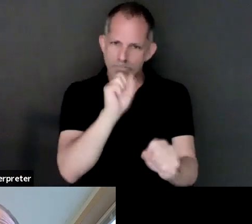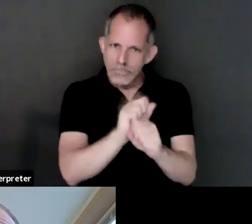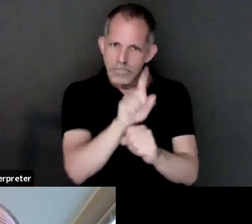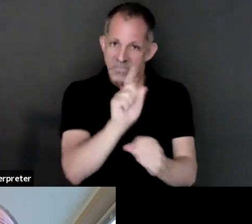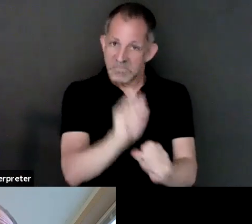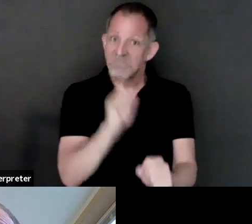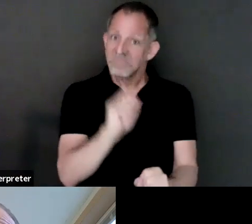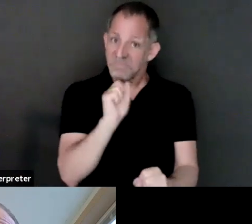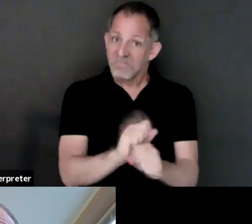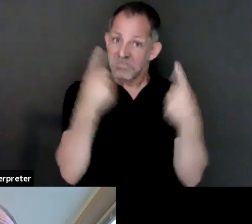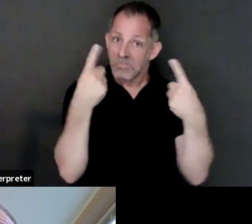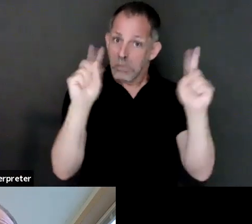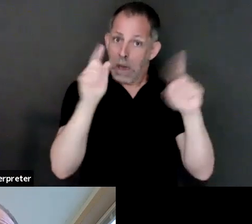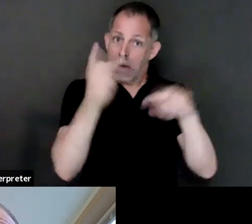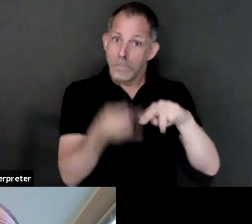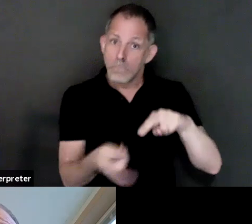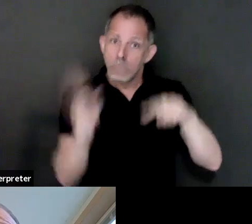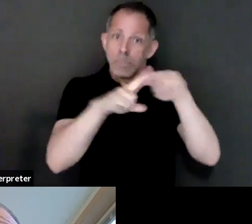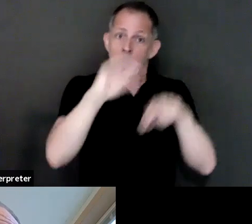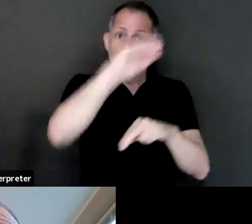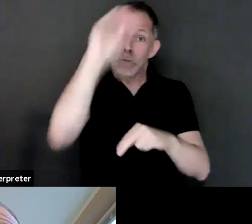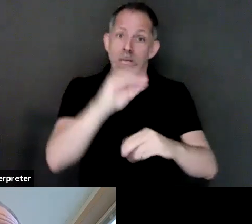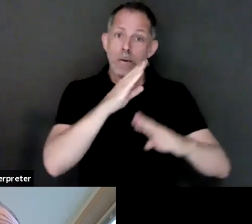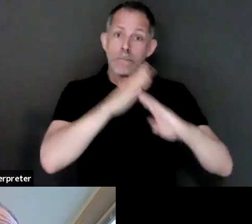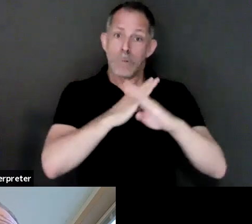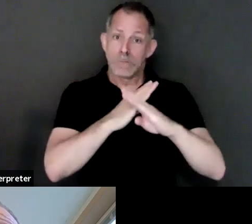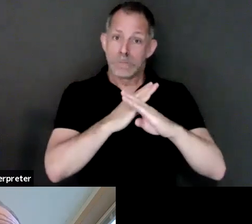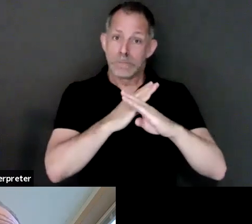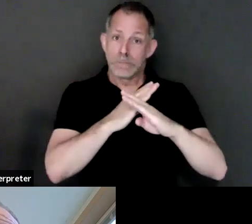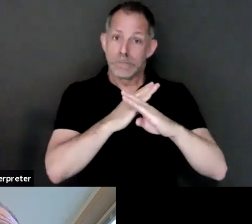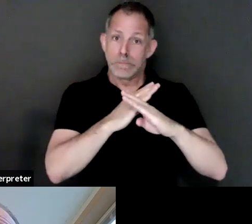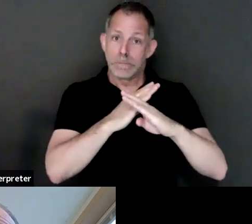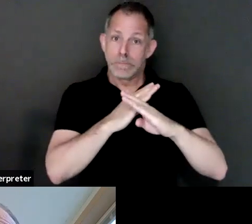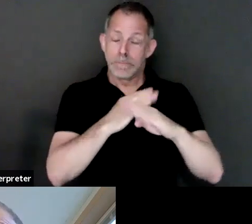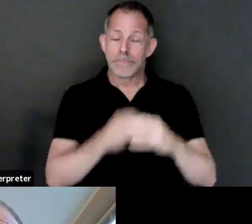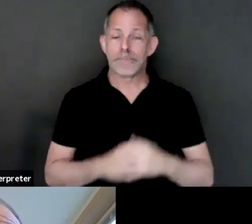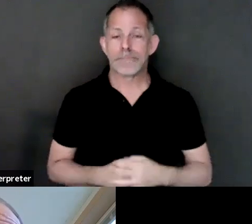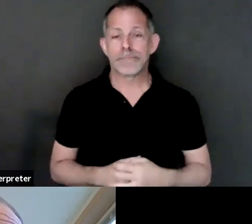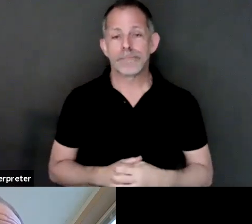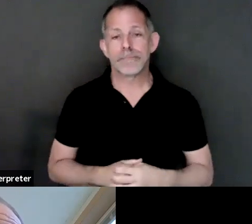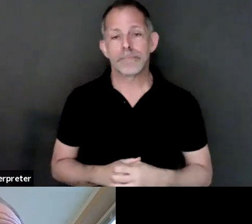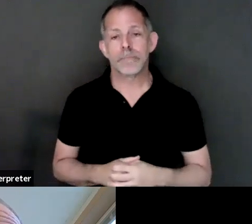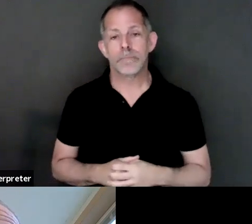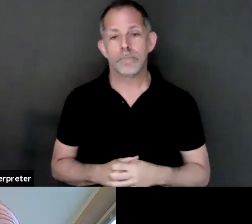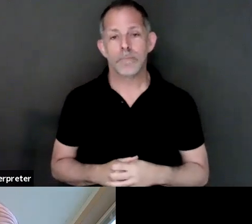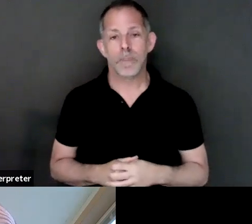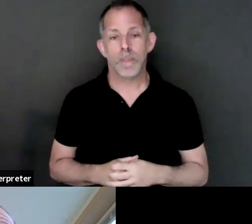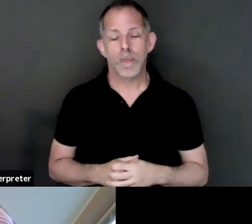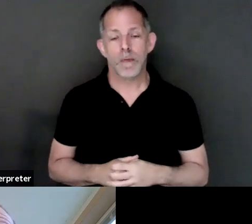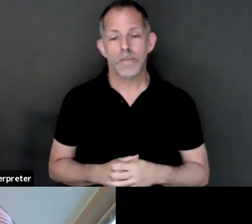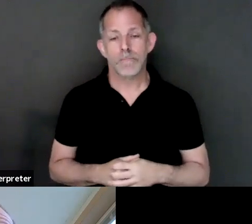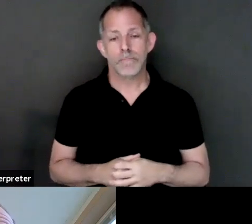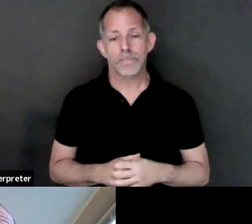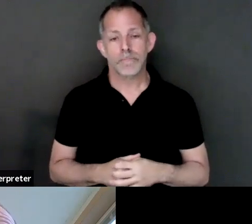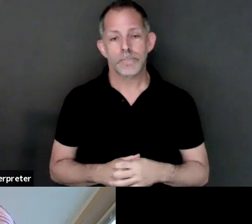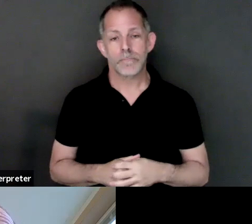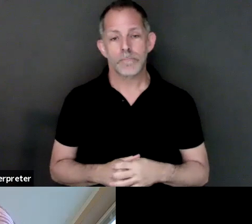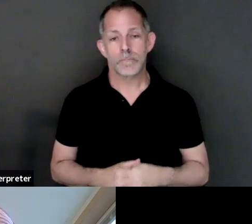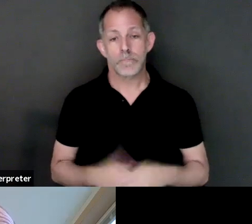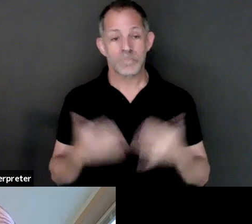at this time, CDC and the Advisory Committee on Immunization Practices have made no recommendation for a booster